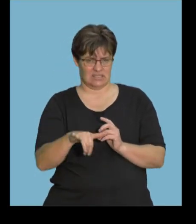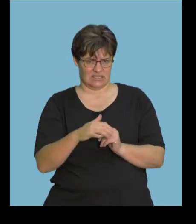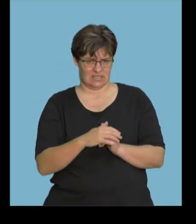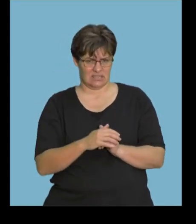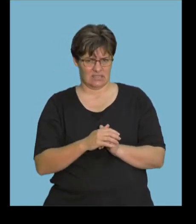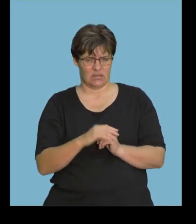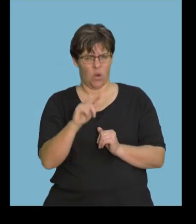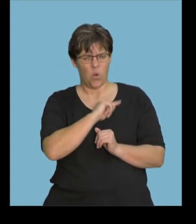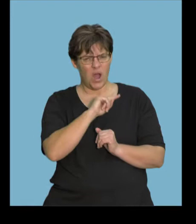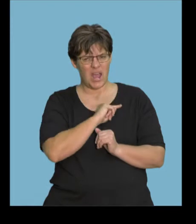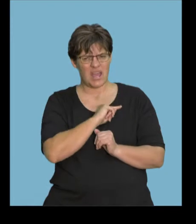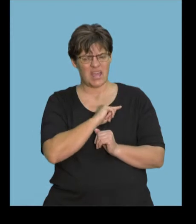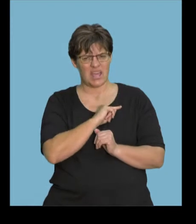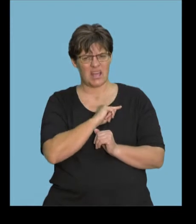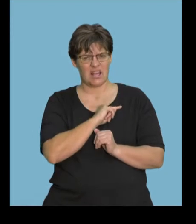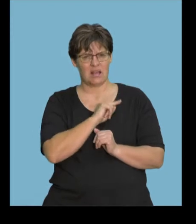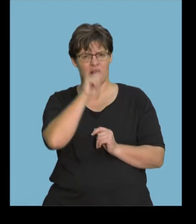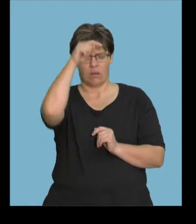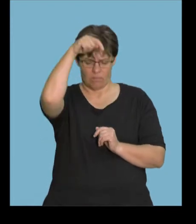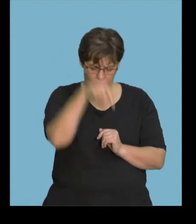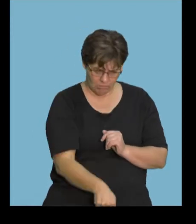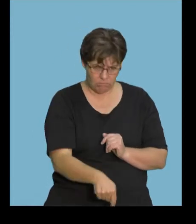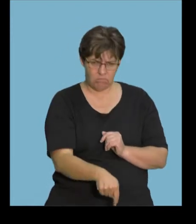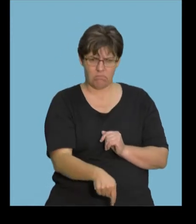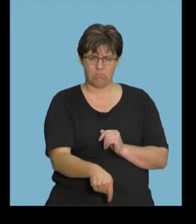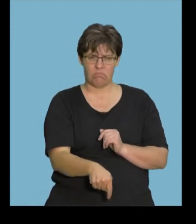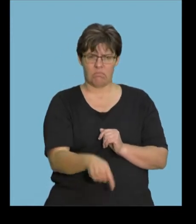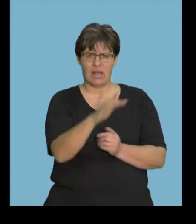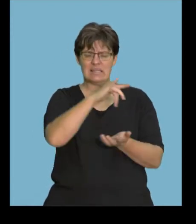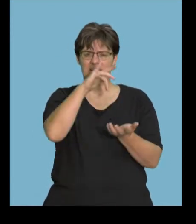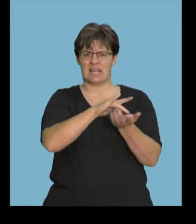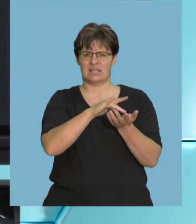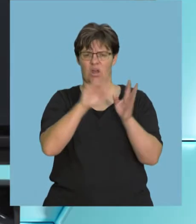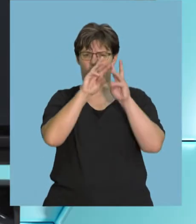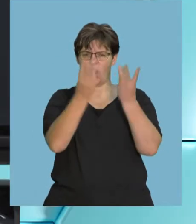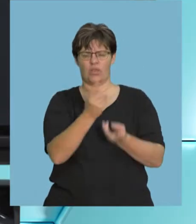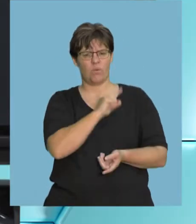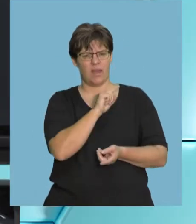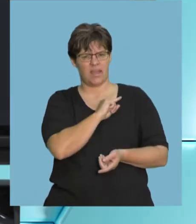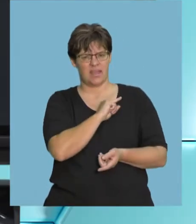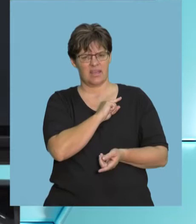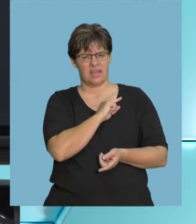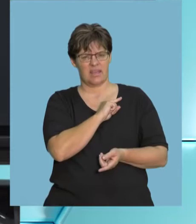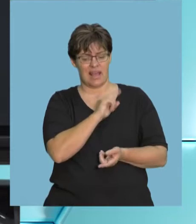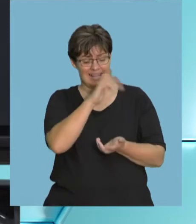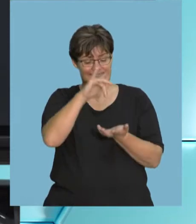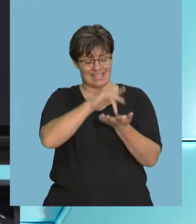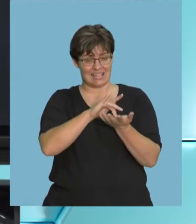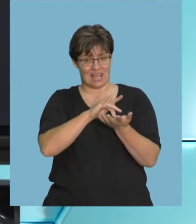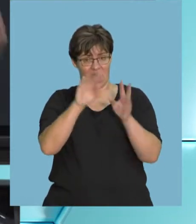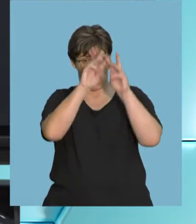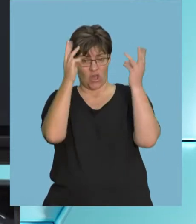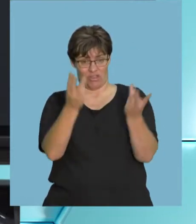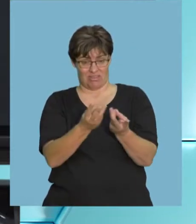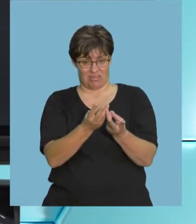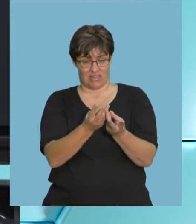why objects tend to fall towards the center of the earth? It's because the center of the earth, or the